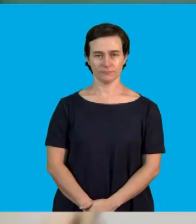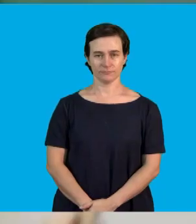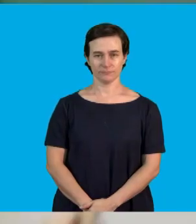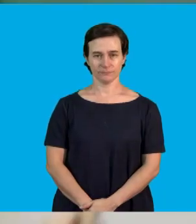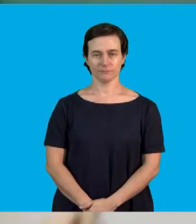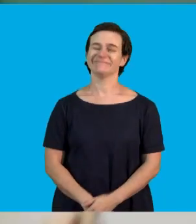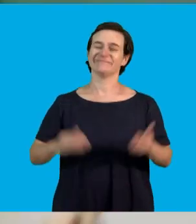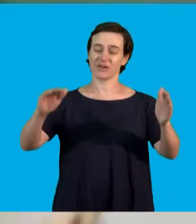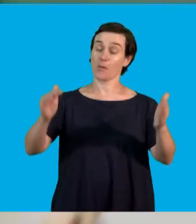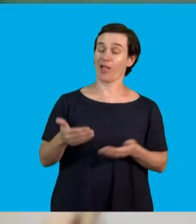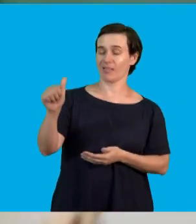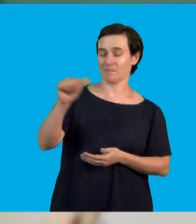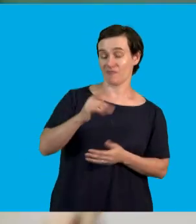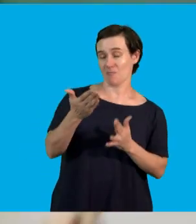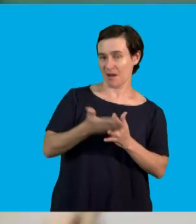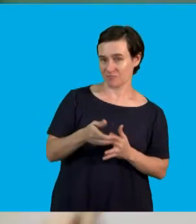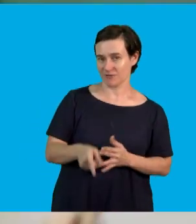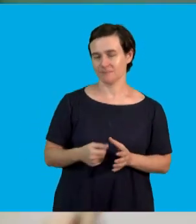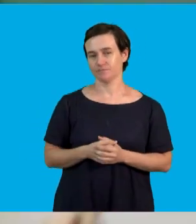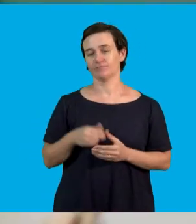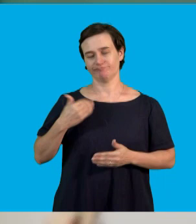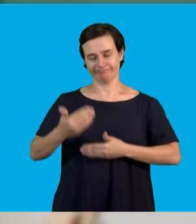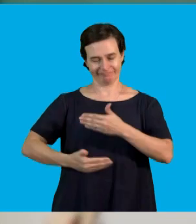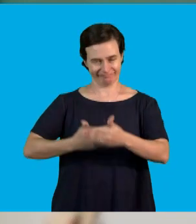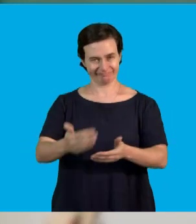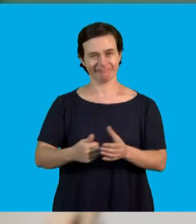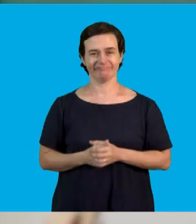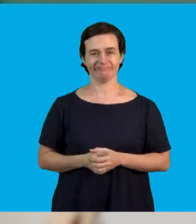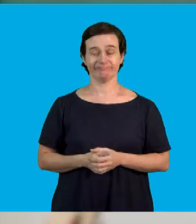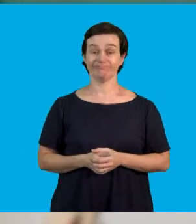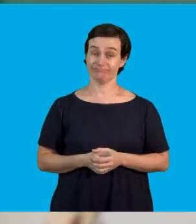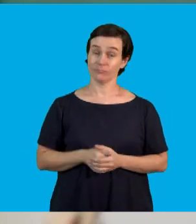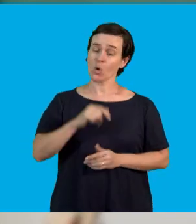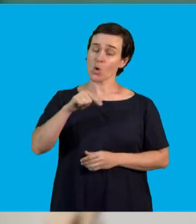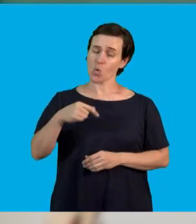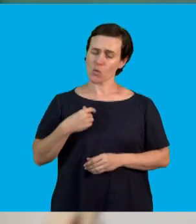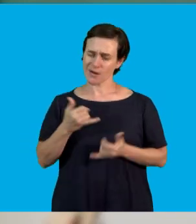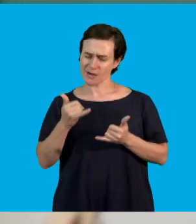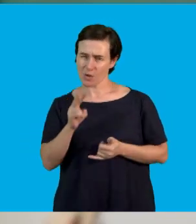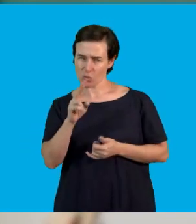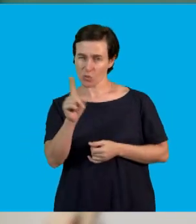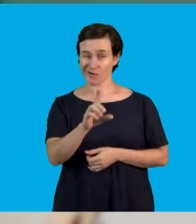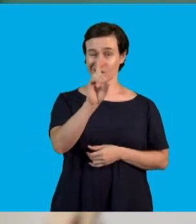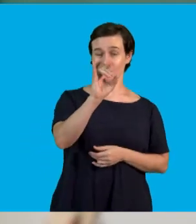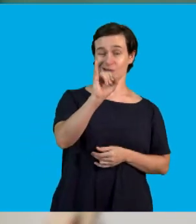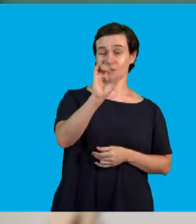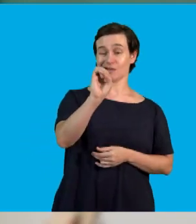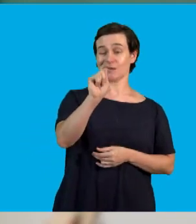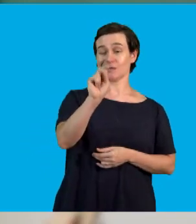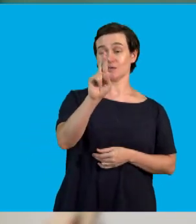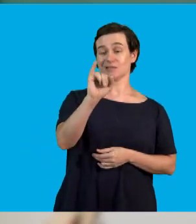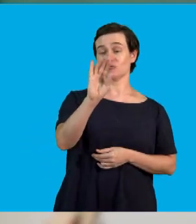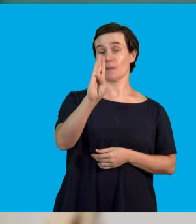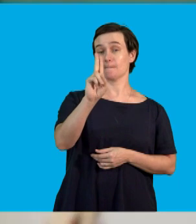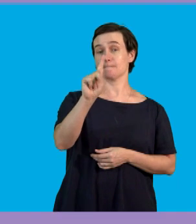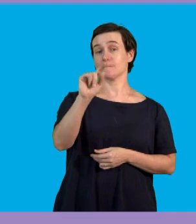Welcome back from the ad break. Let's continue with our lesson. So next we are going to look at the distributive property of addition.